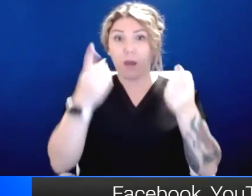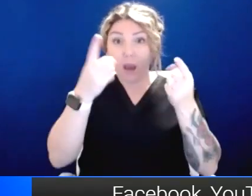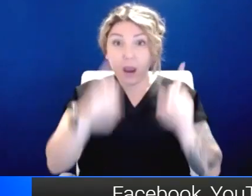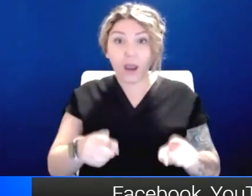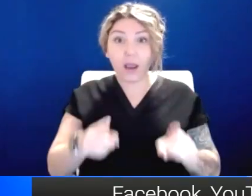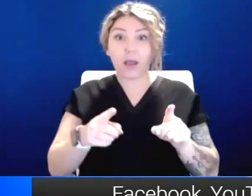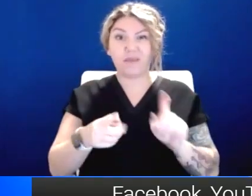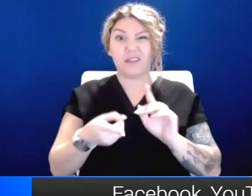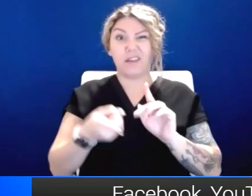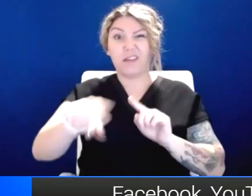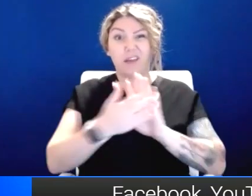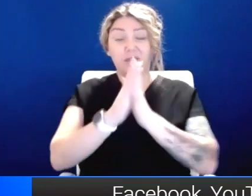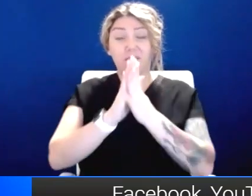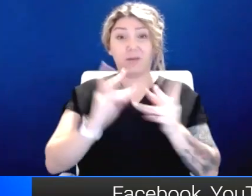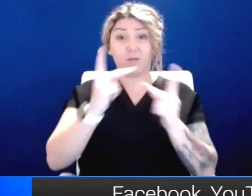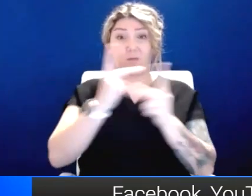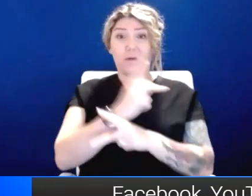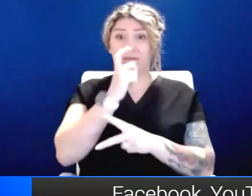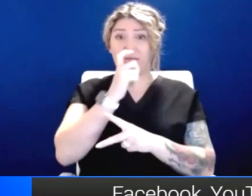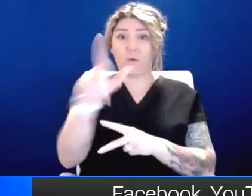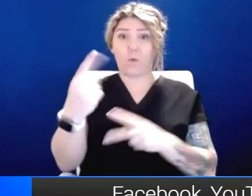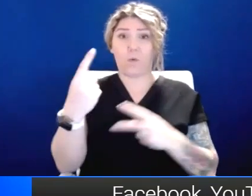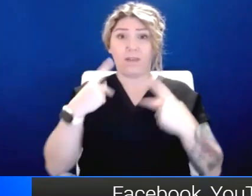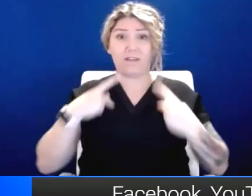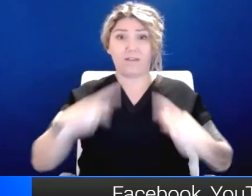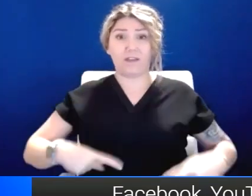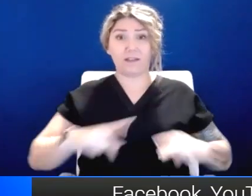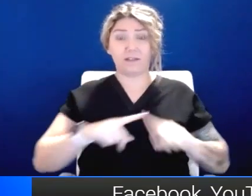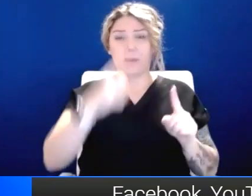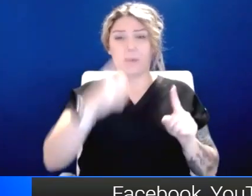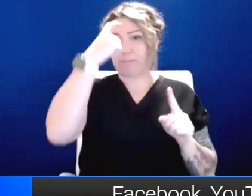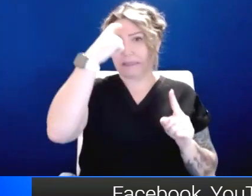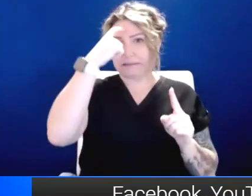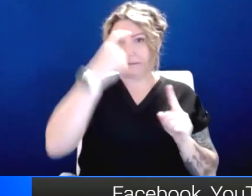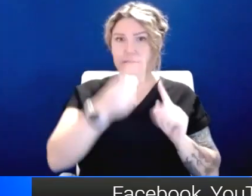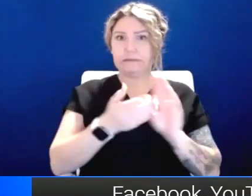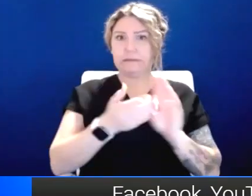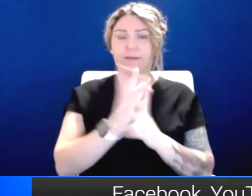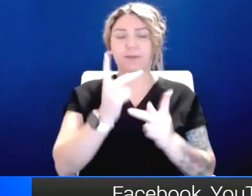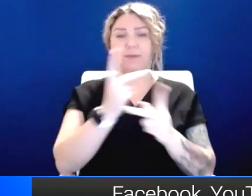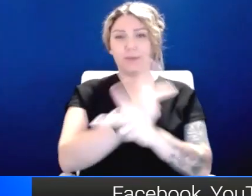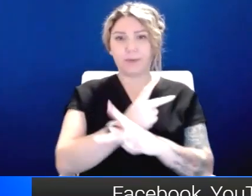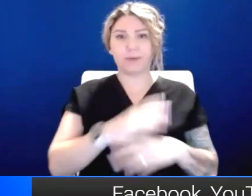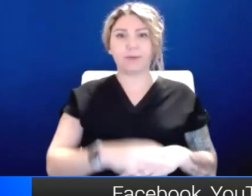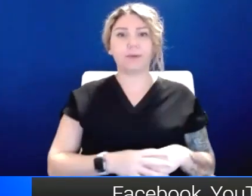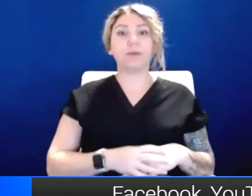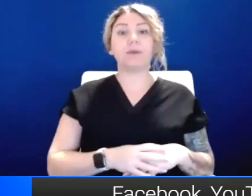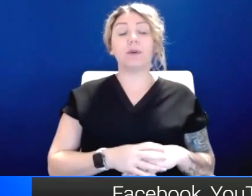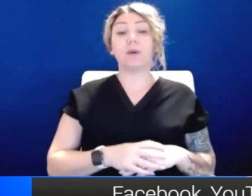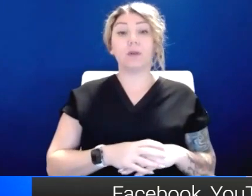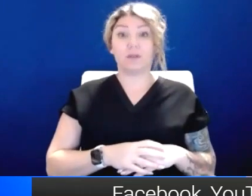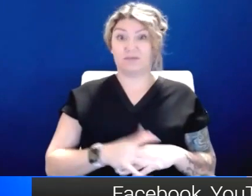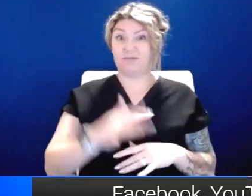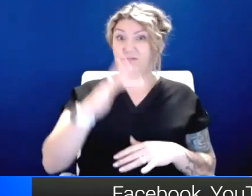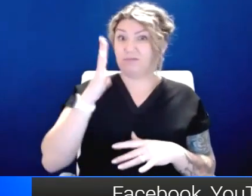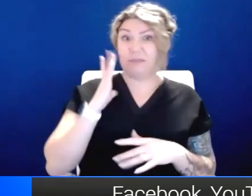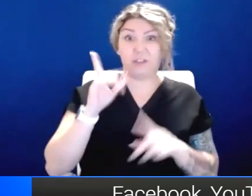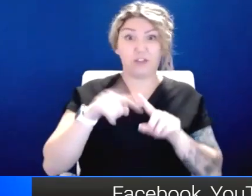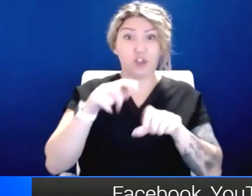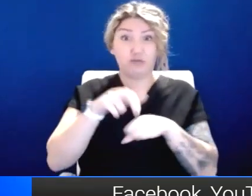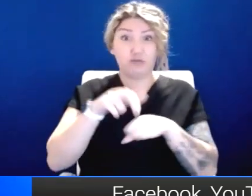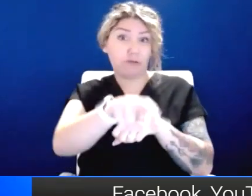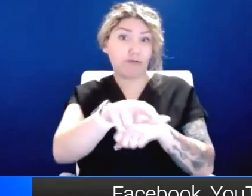worse, not only physically, but also mentally. And at that time, we couldn't even refer them for physical